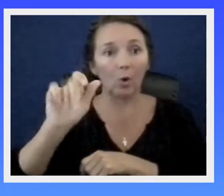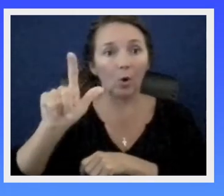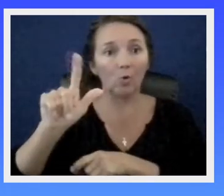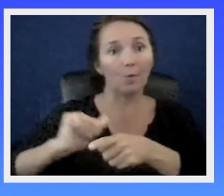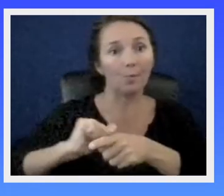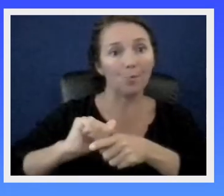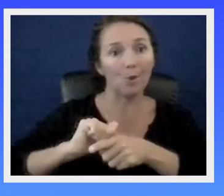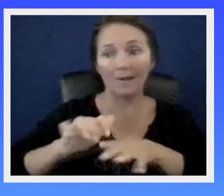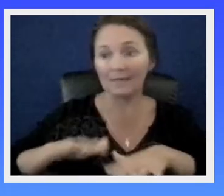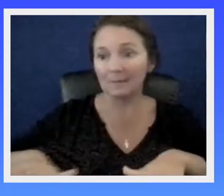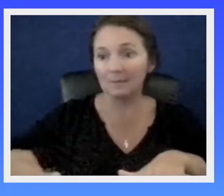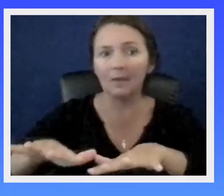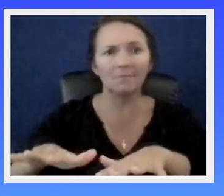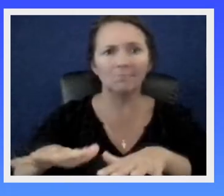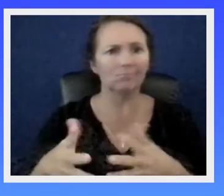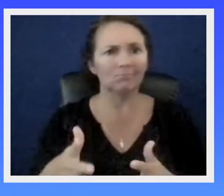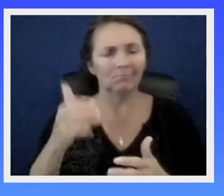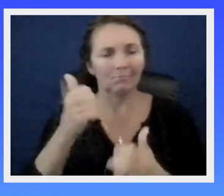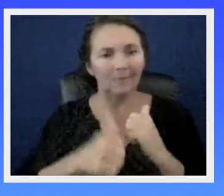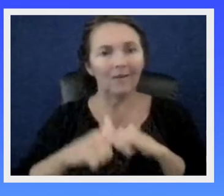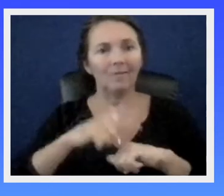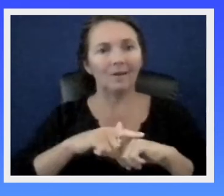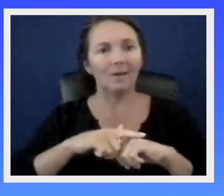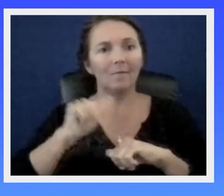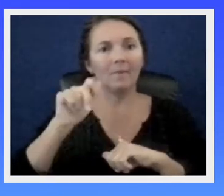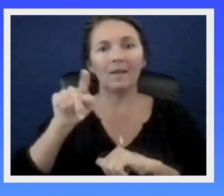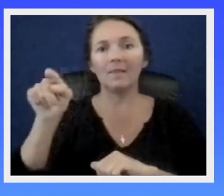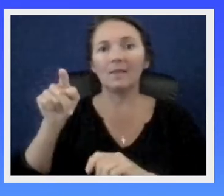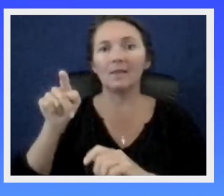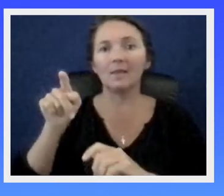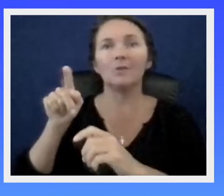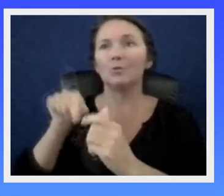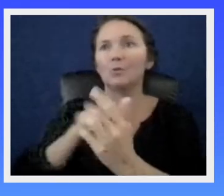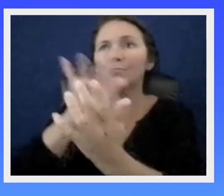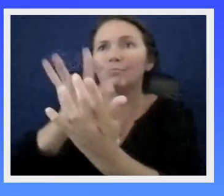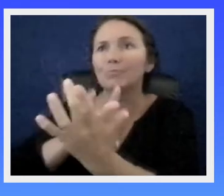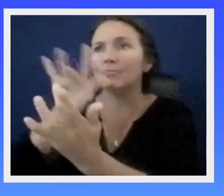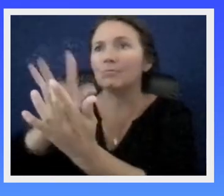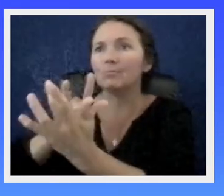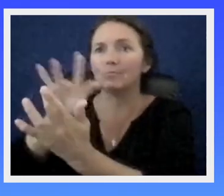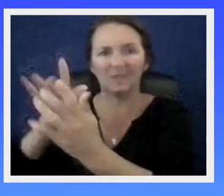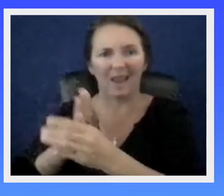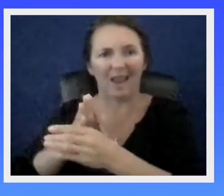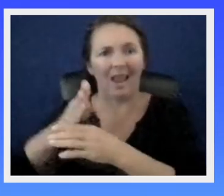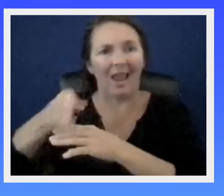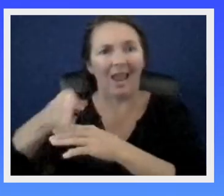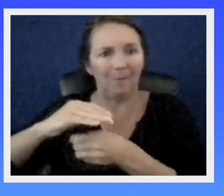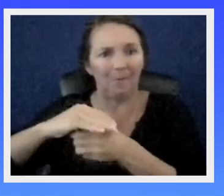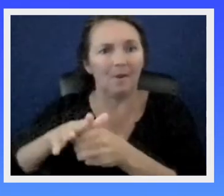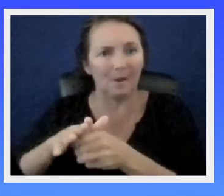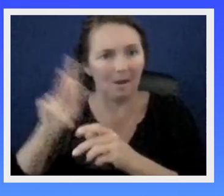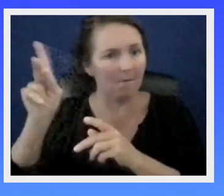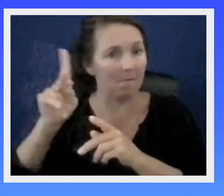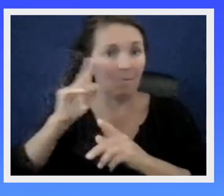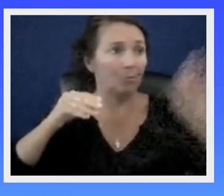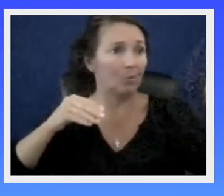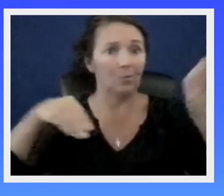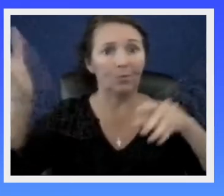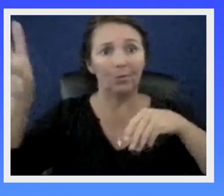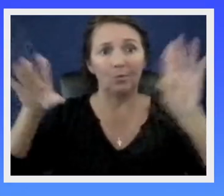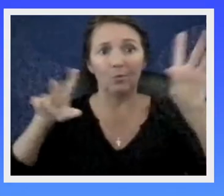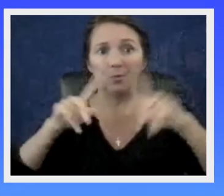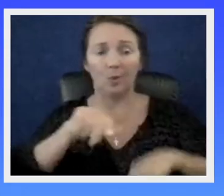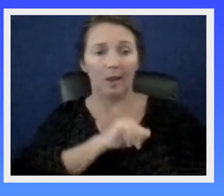that, every time at the Artery, we're reaching out to folks, especially post-pandemic, people are moving. I mean, they're moving to Atlanta, they're moving